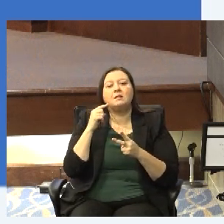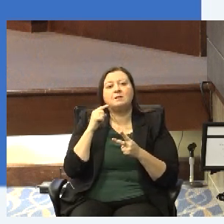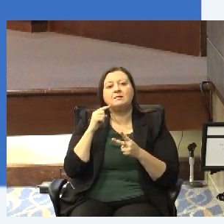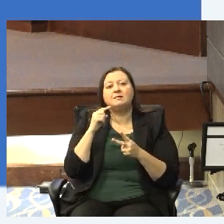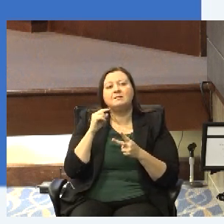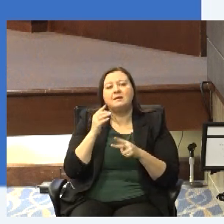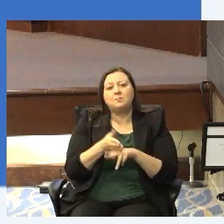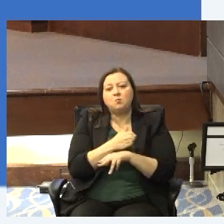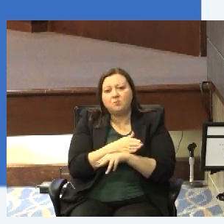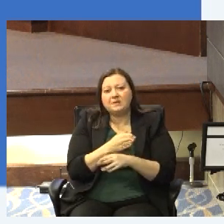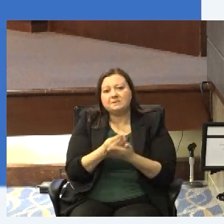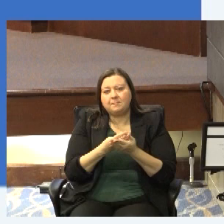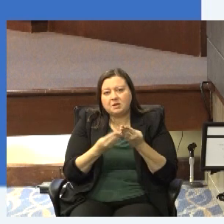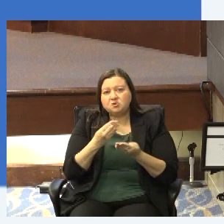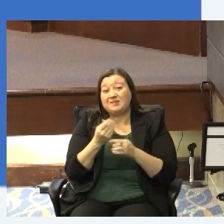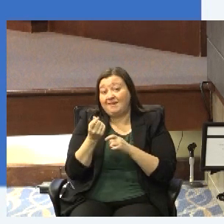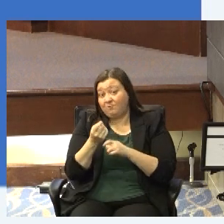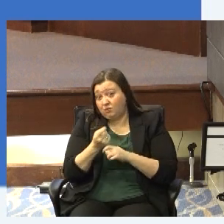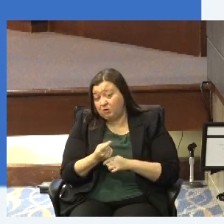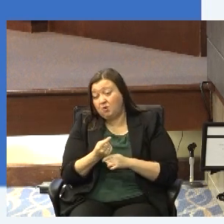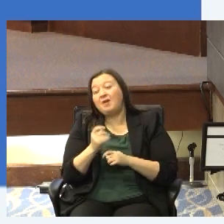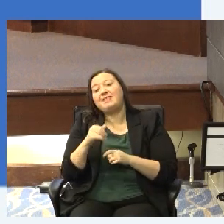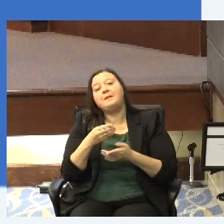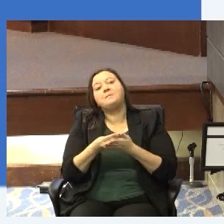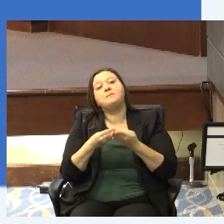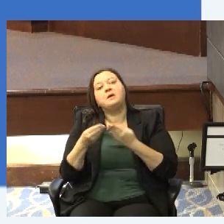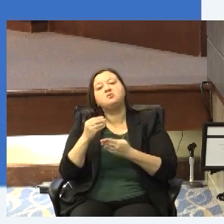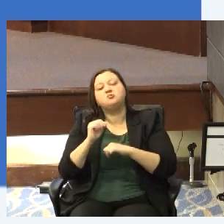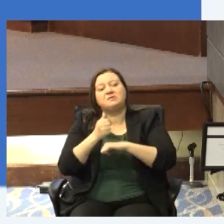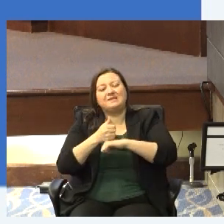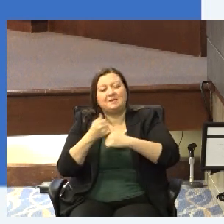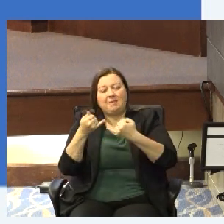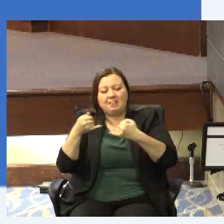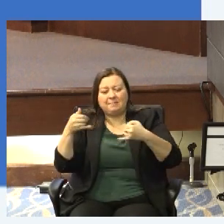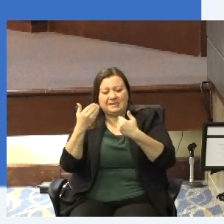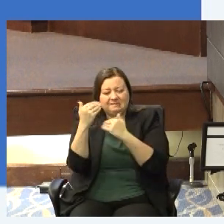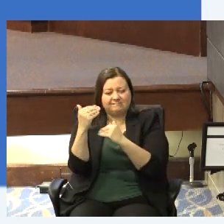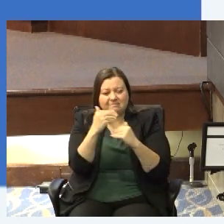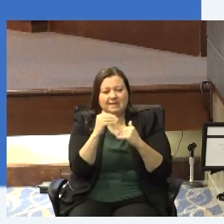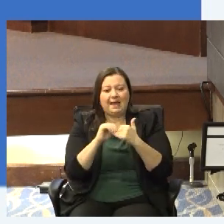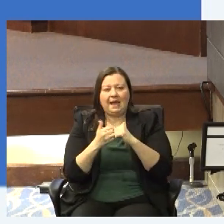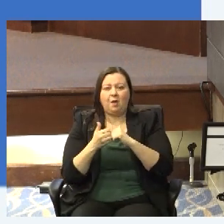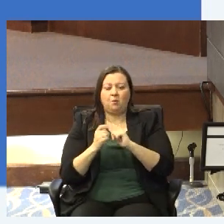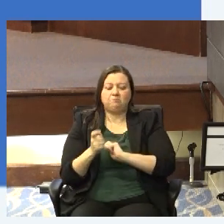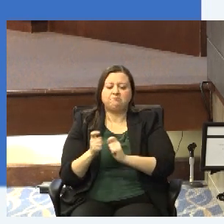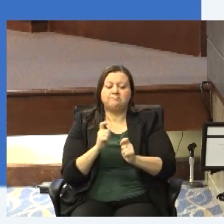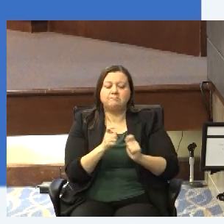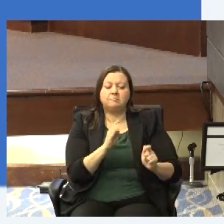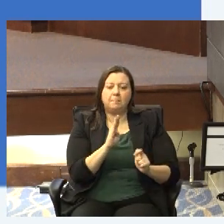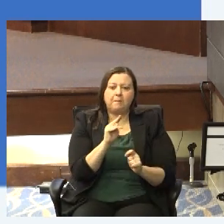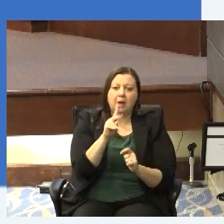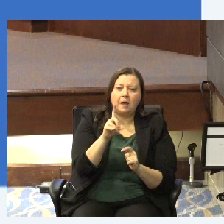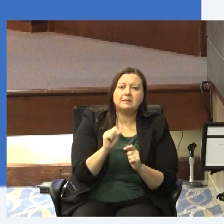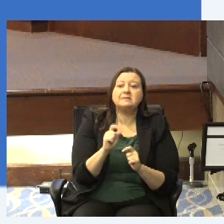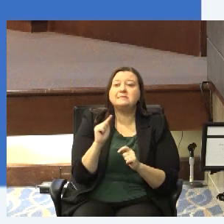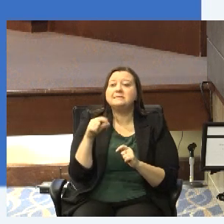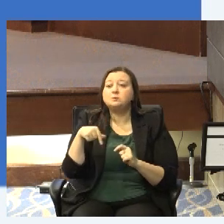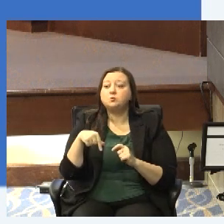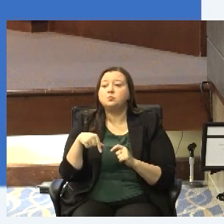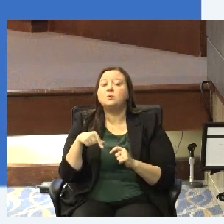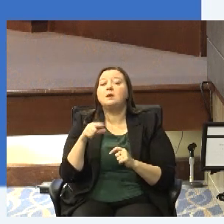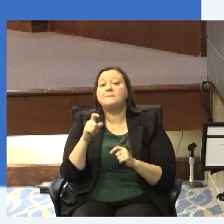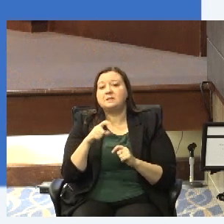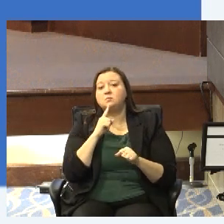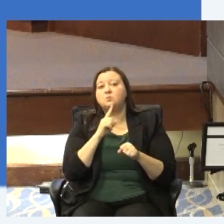year. And that capital improvements budget kind of gives the parameters for what they can issue bonds for. TCEQ must improve their bond